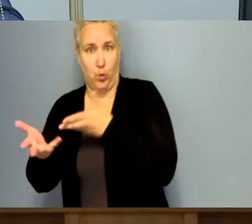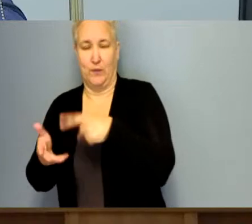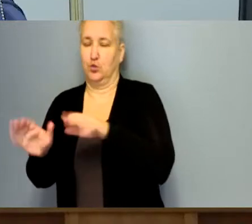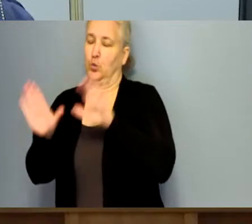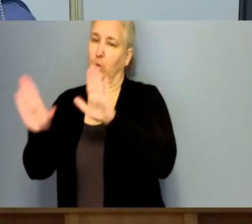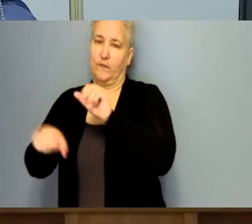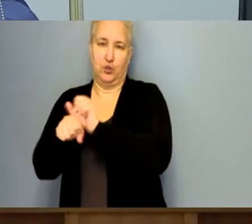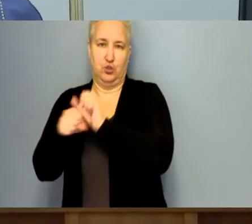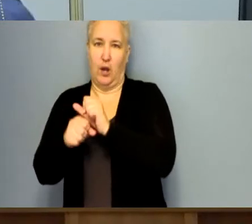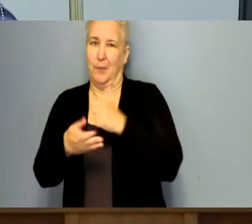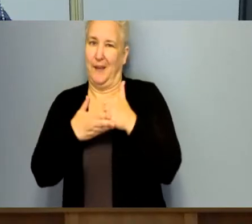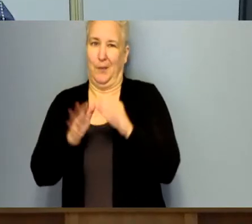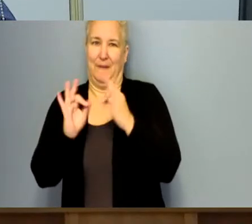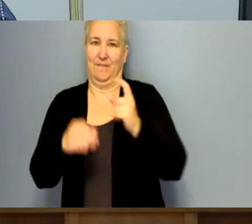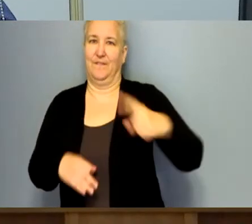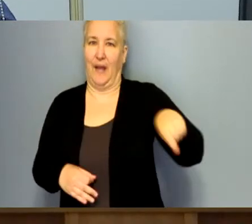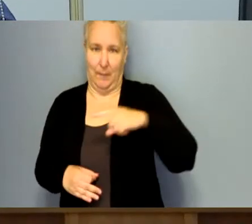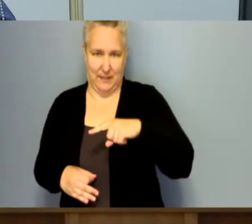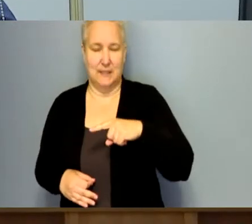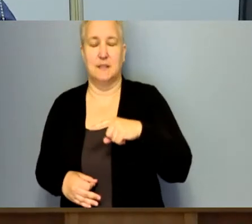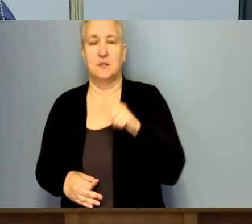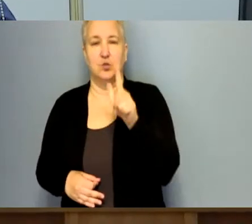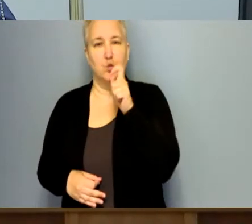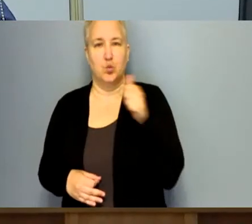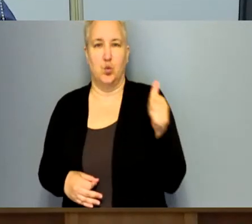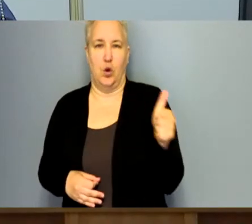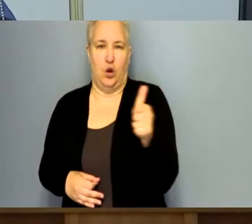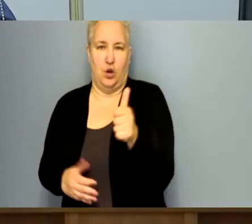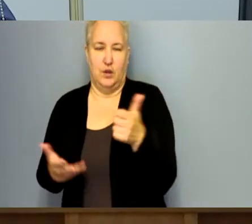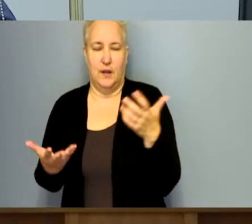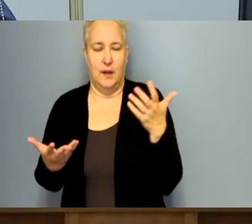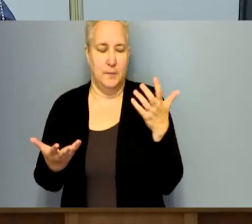job for helping families who are,